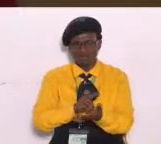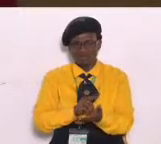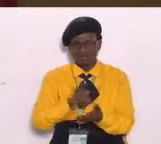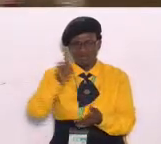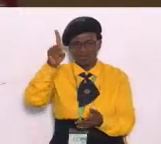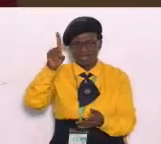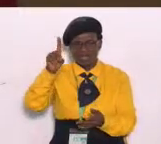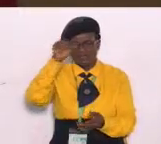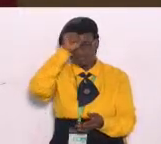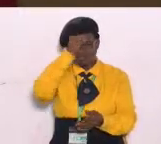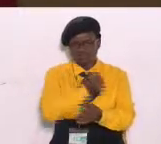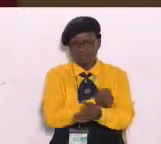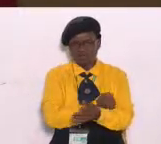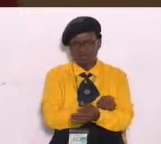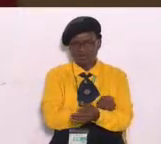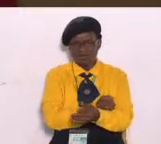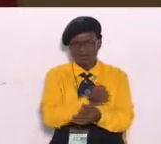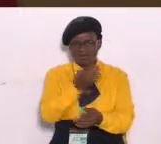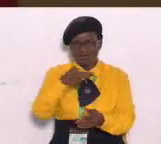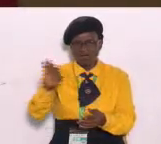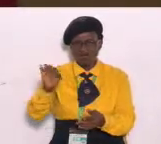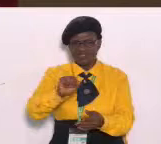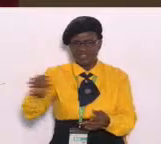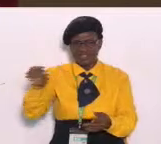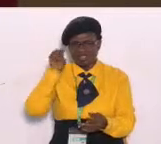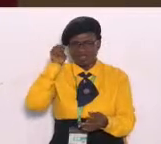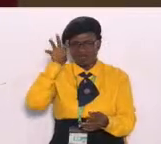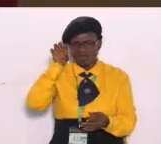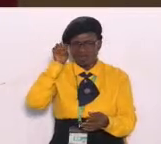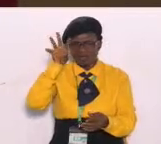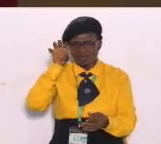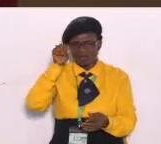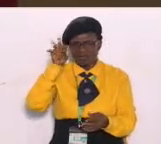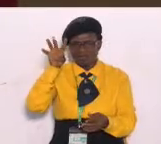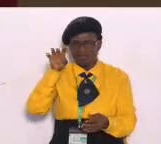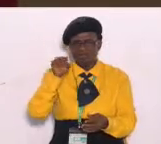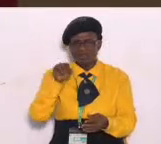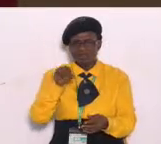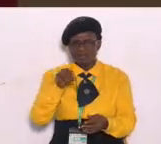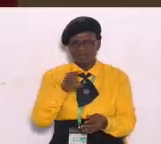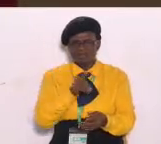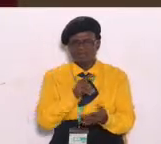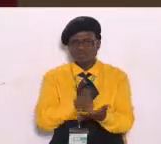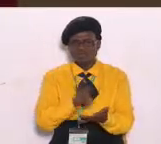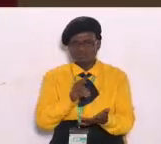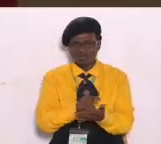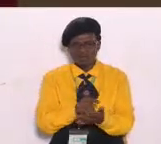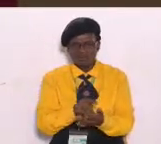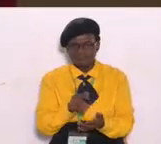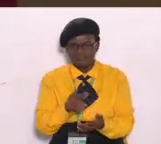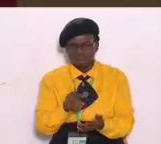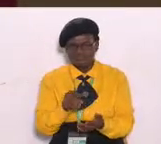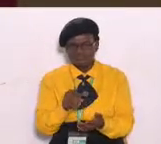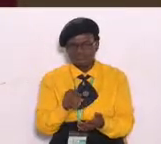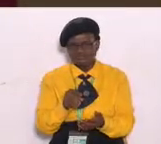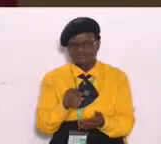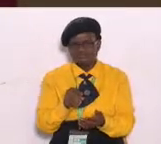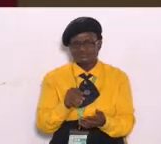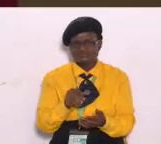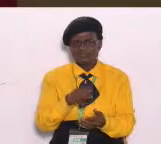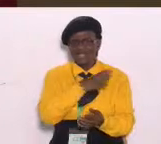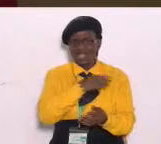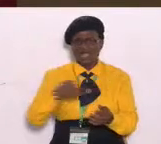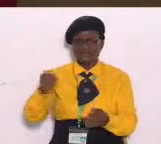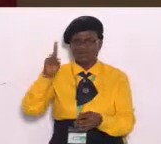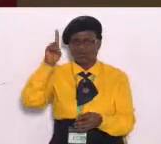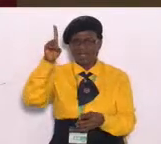One, the son of a witch doctor, the herbalist, there in the palace. And